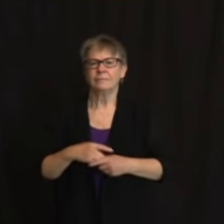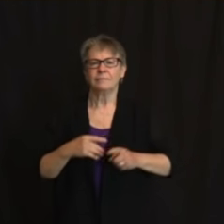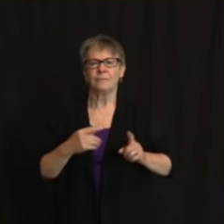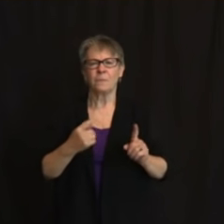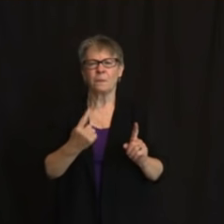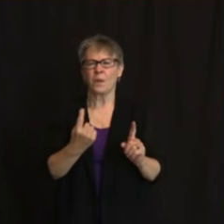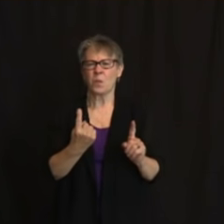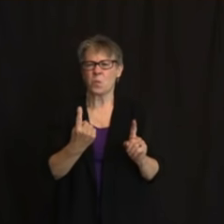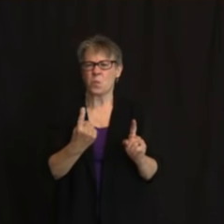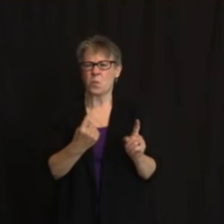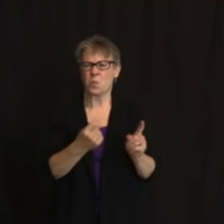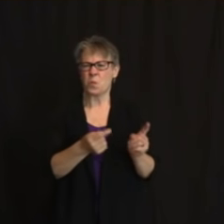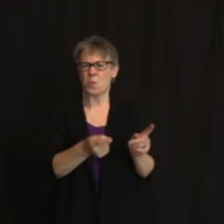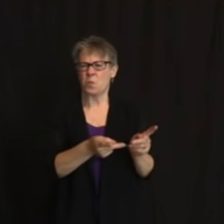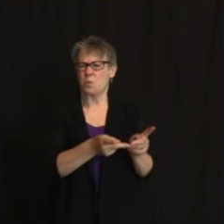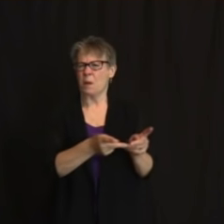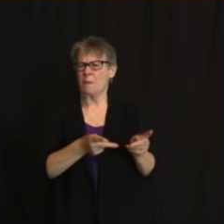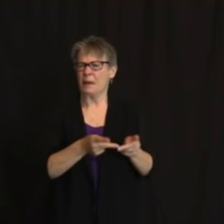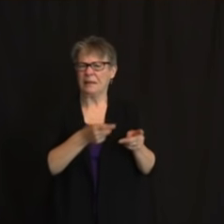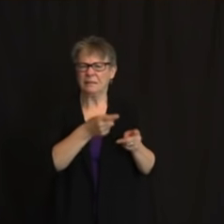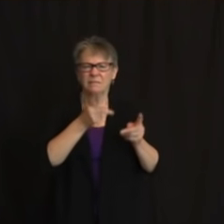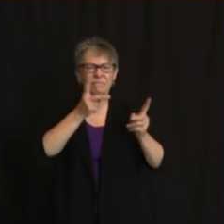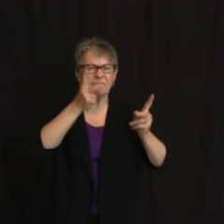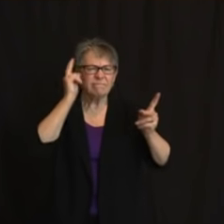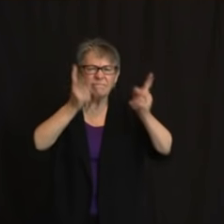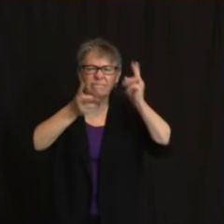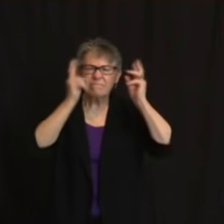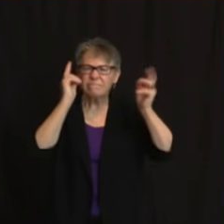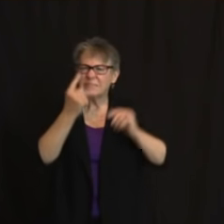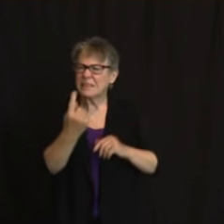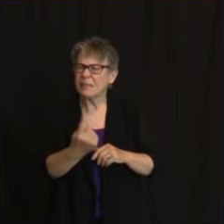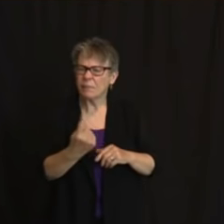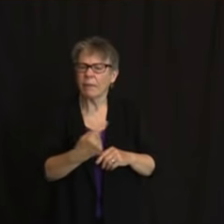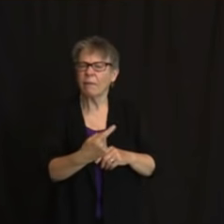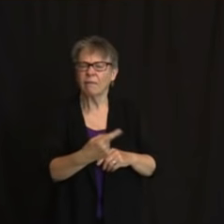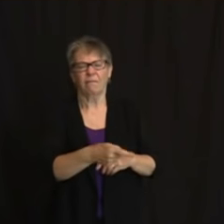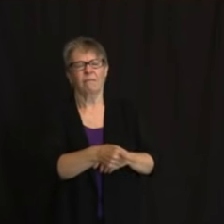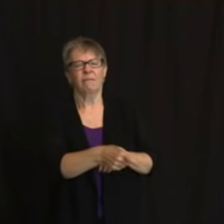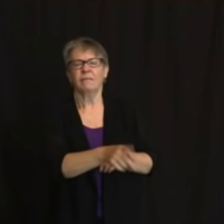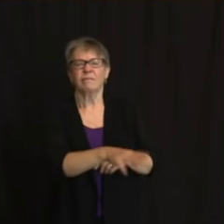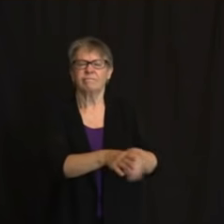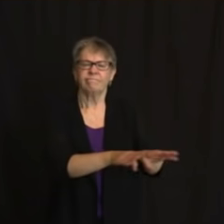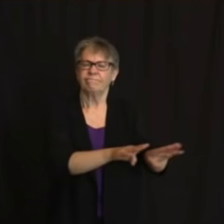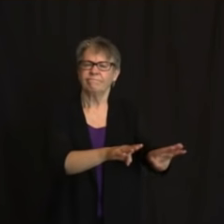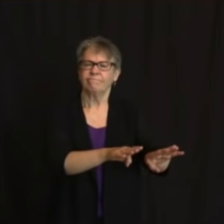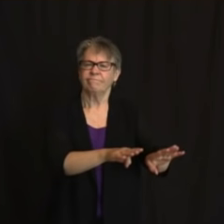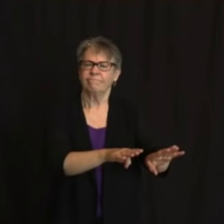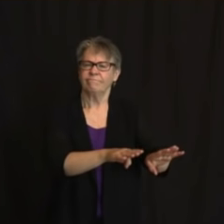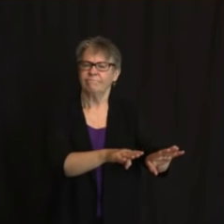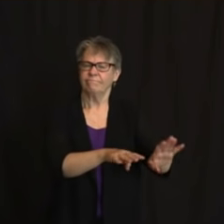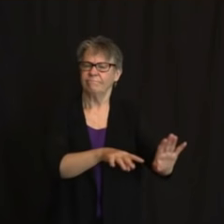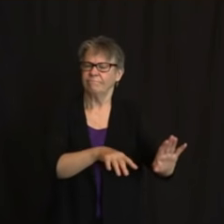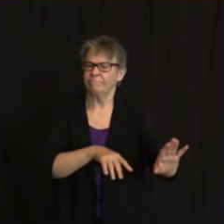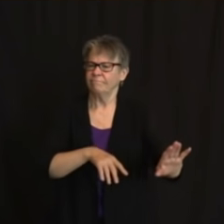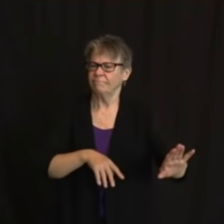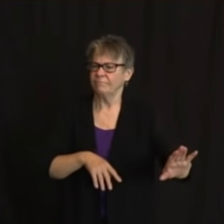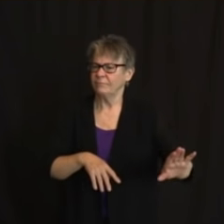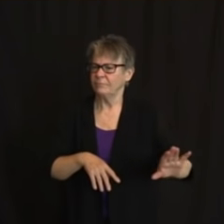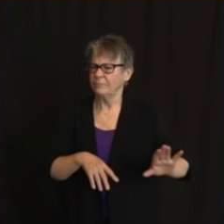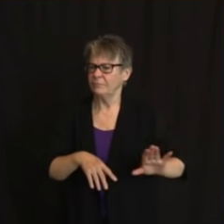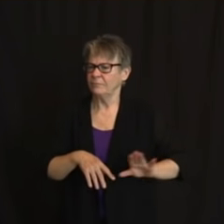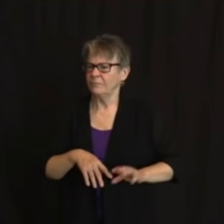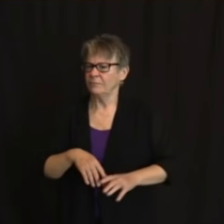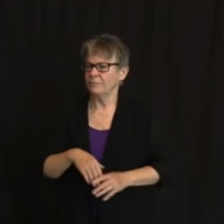cited. In North Bergen, a non-essential business, a car wash was cited, vehicle detail. And